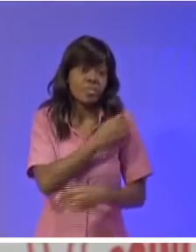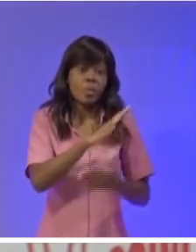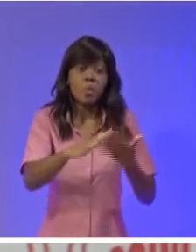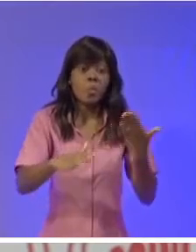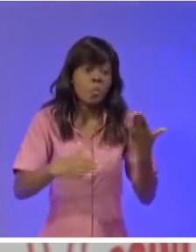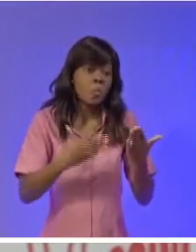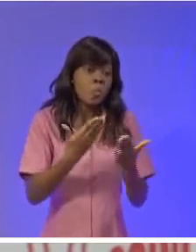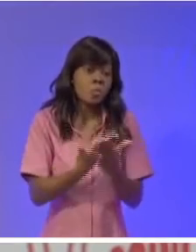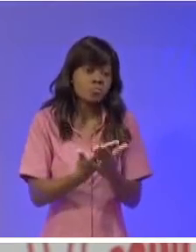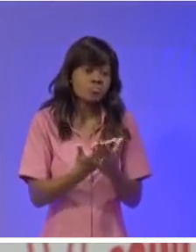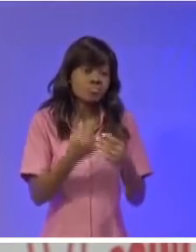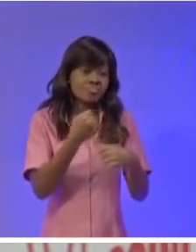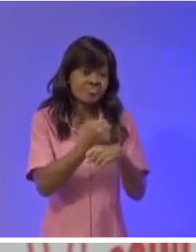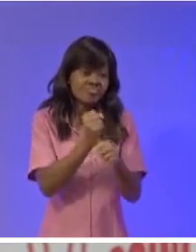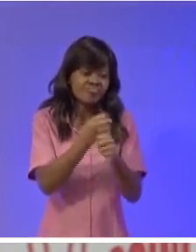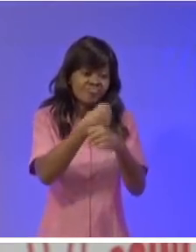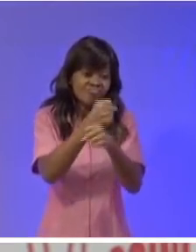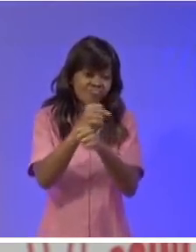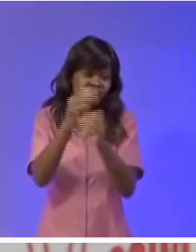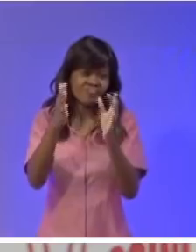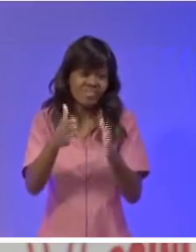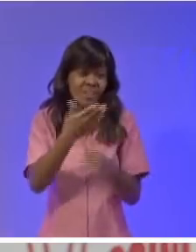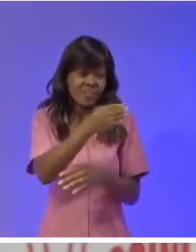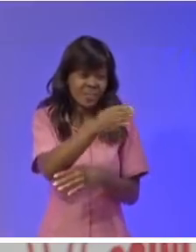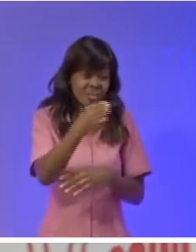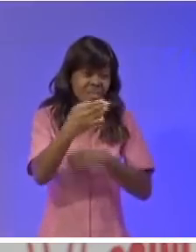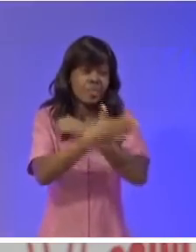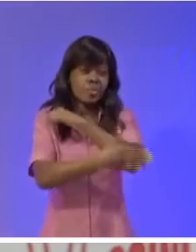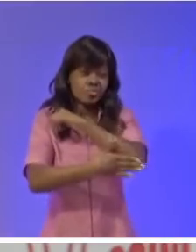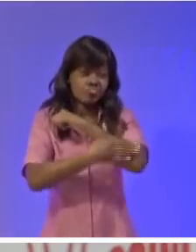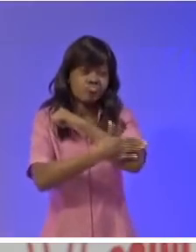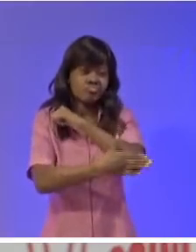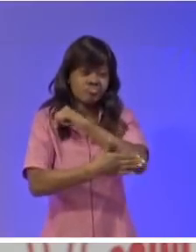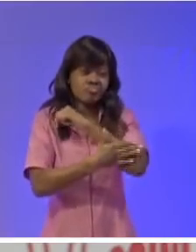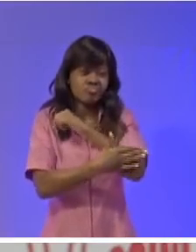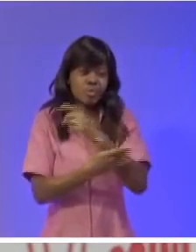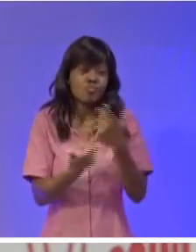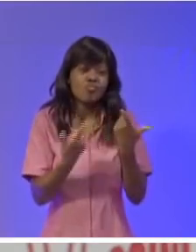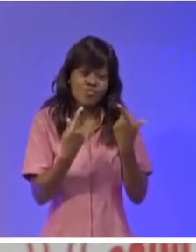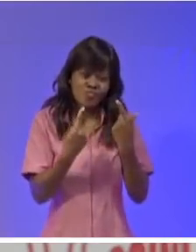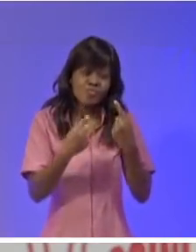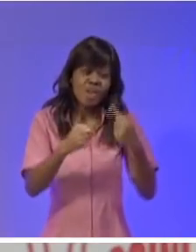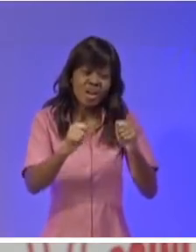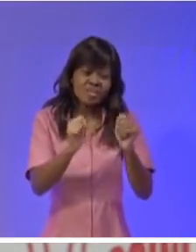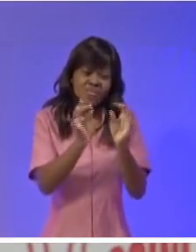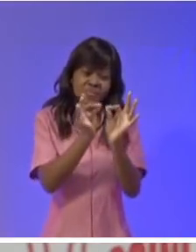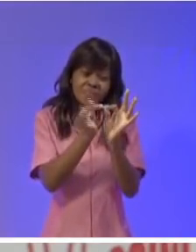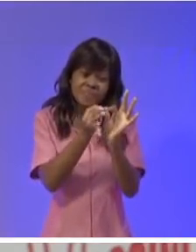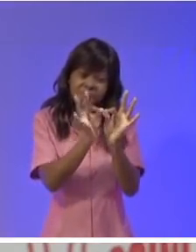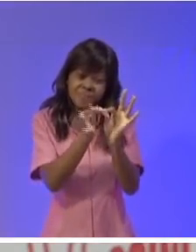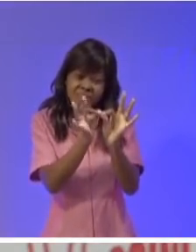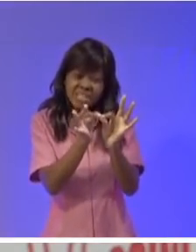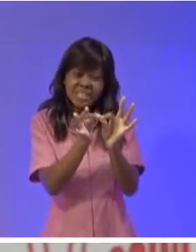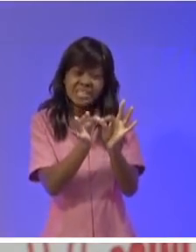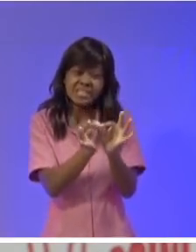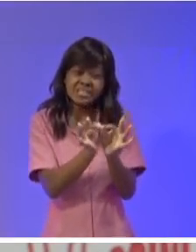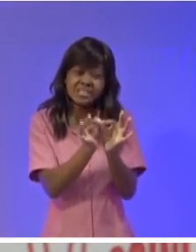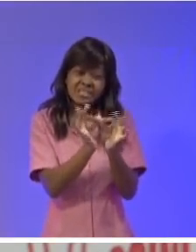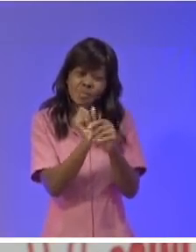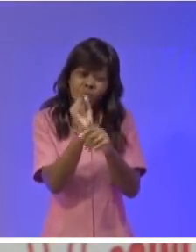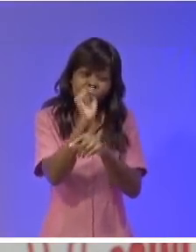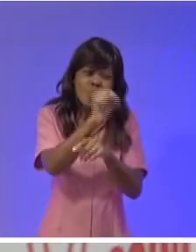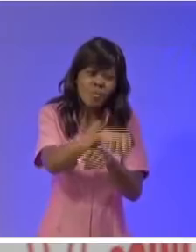to not redo, but repurpose their formulations to deal with the Omicron variant. It is such a different